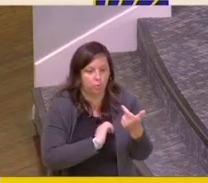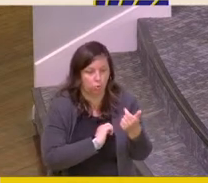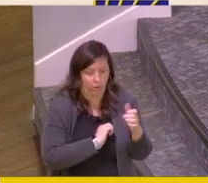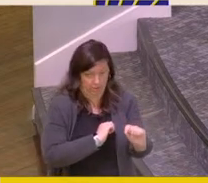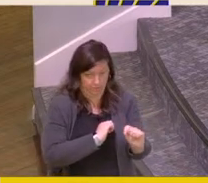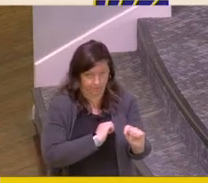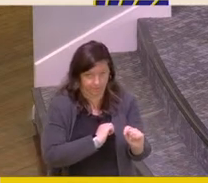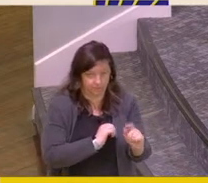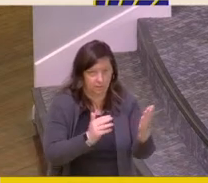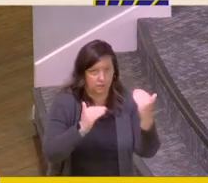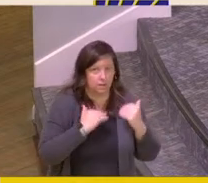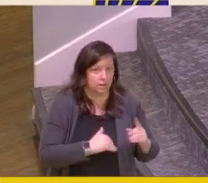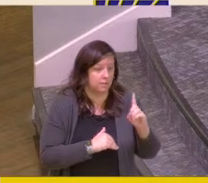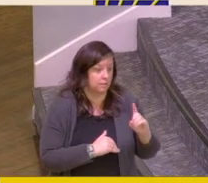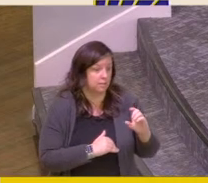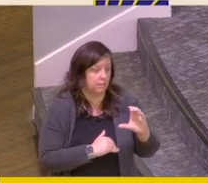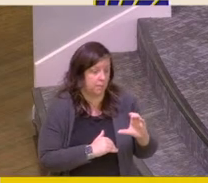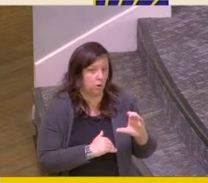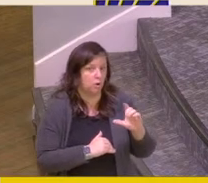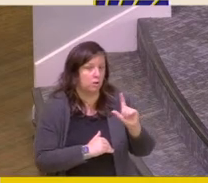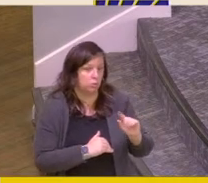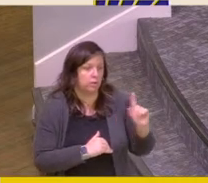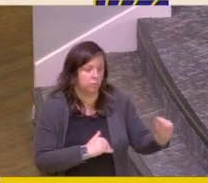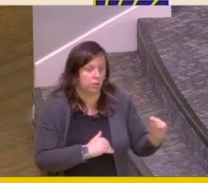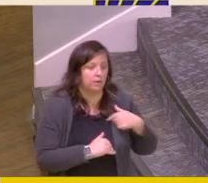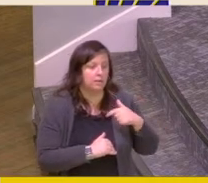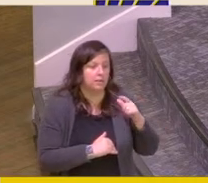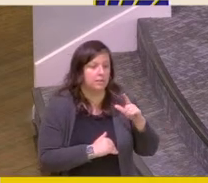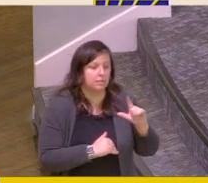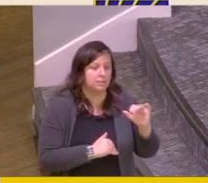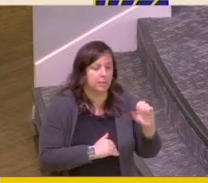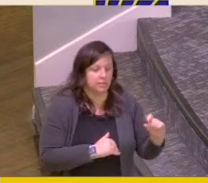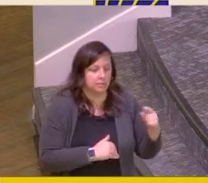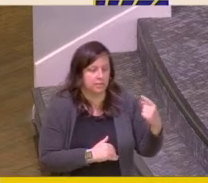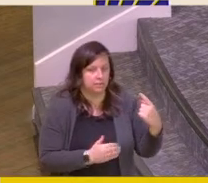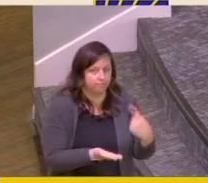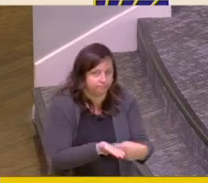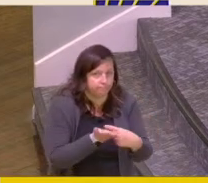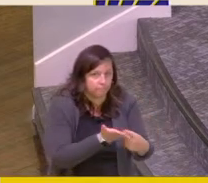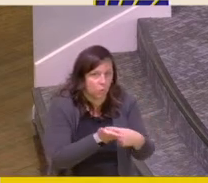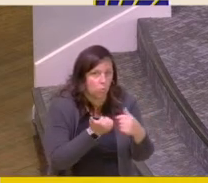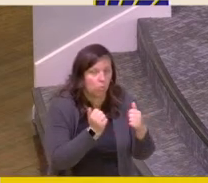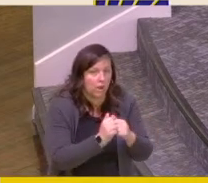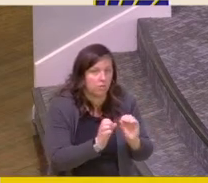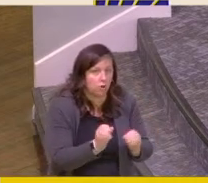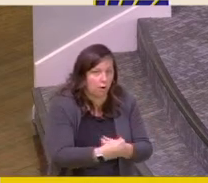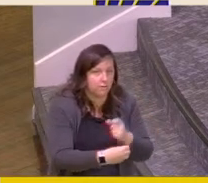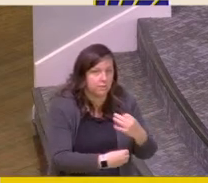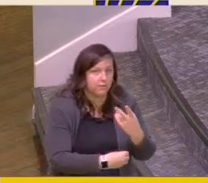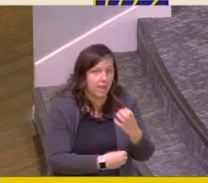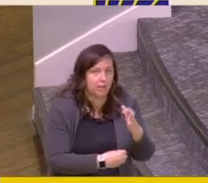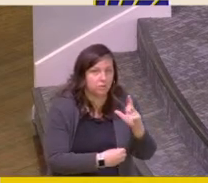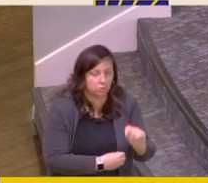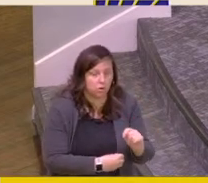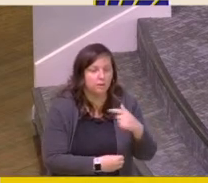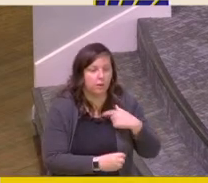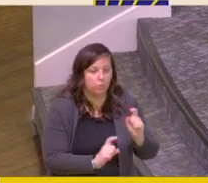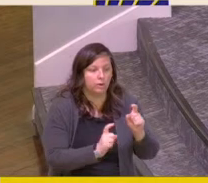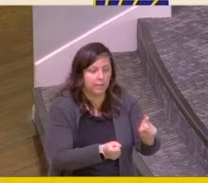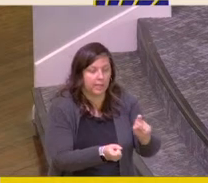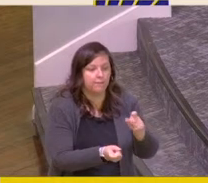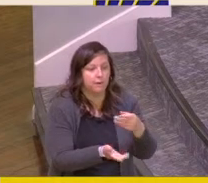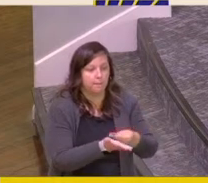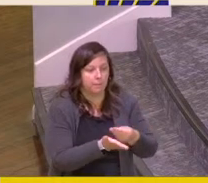2020, CCSD negotiated with the Office of Head Start, indicating that the project would receive the grant award in March